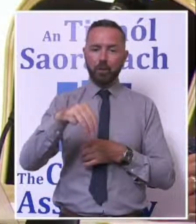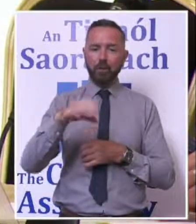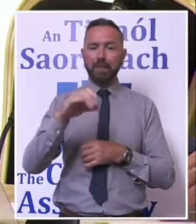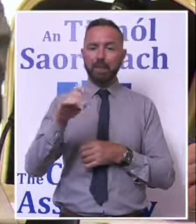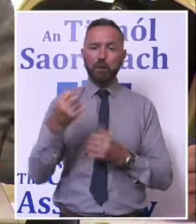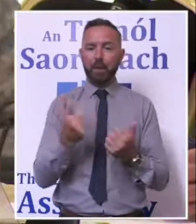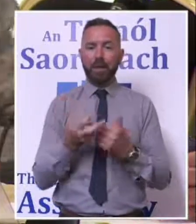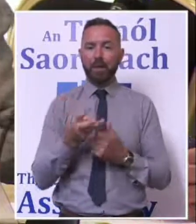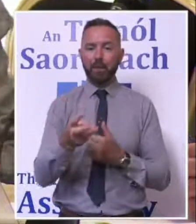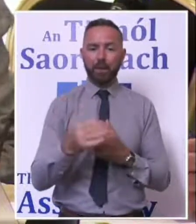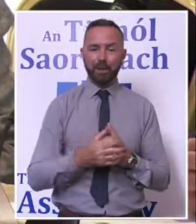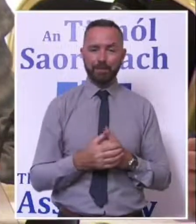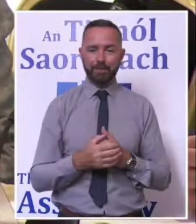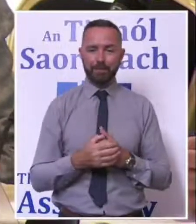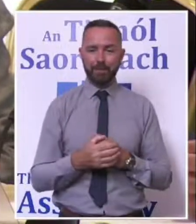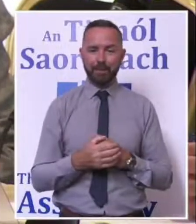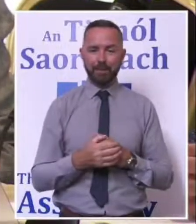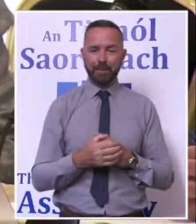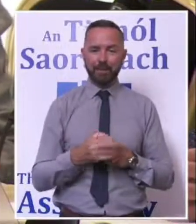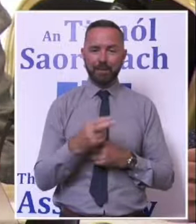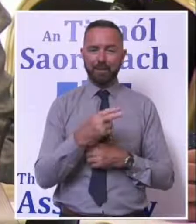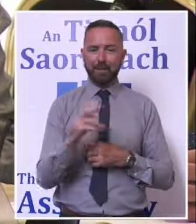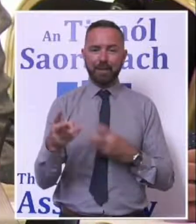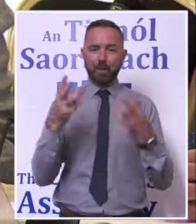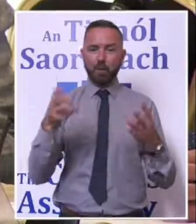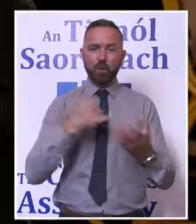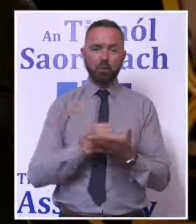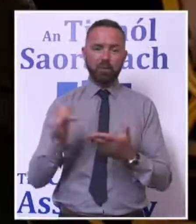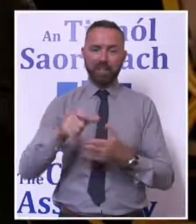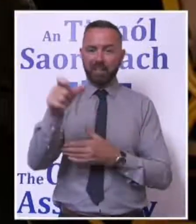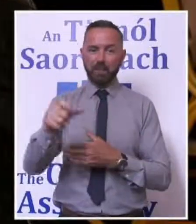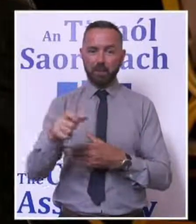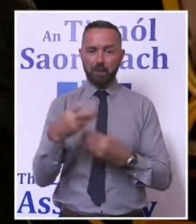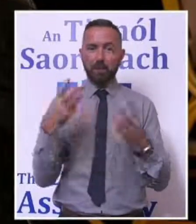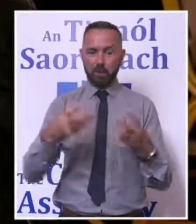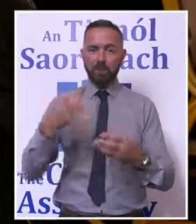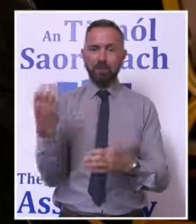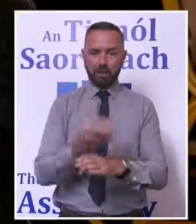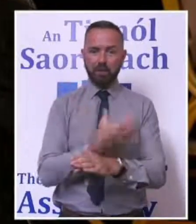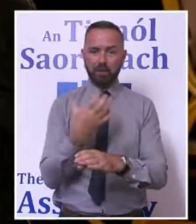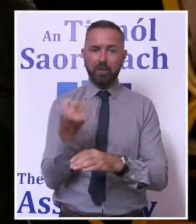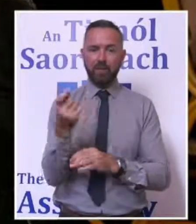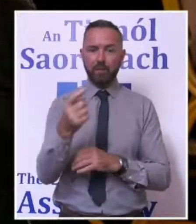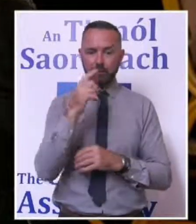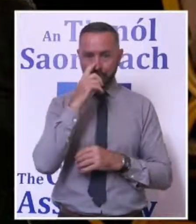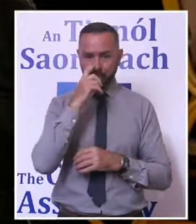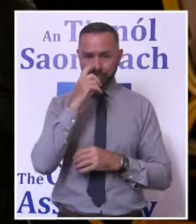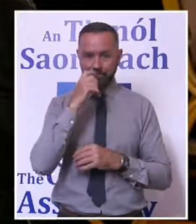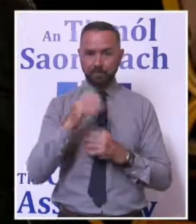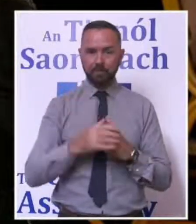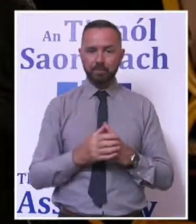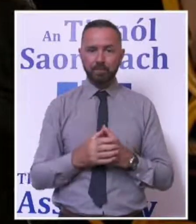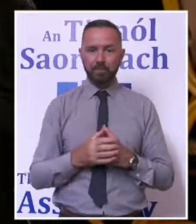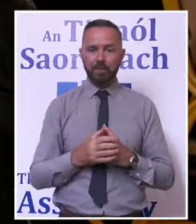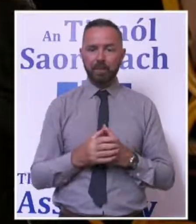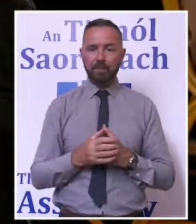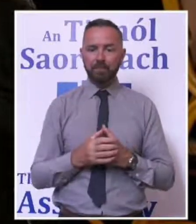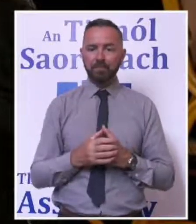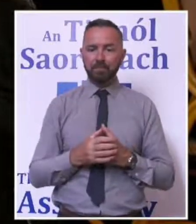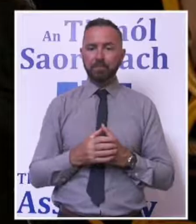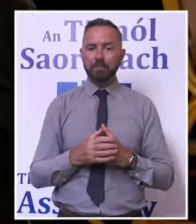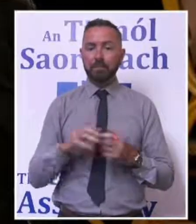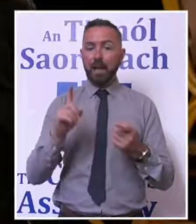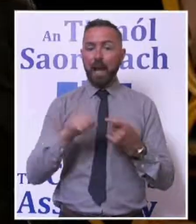But they didn't want to reject him. Yeah. Even though the citizens of Limerick in a plebiscite have voted for a directly elected